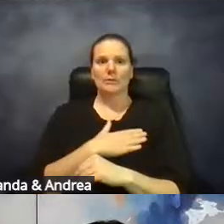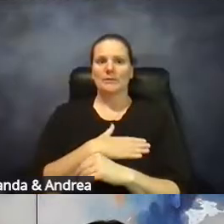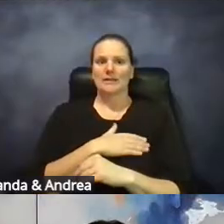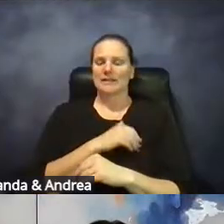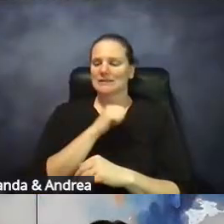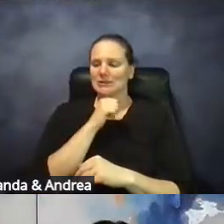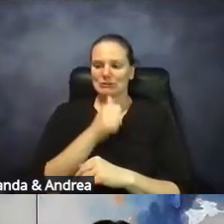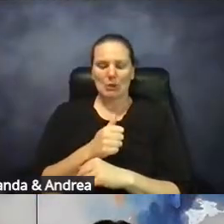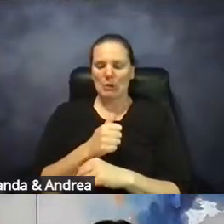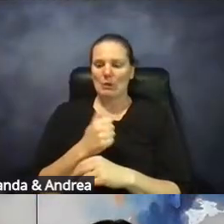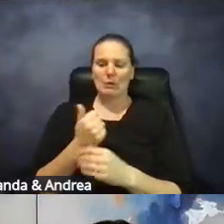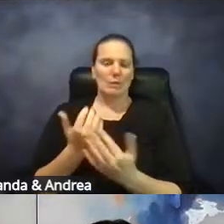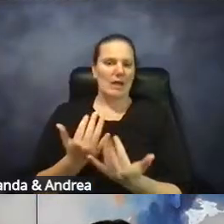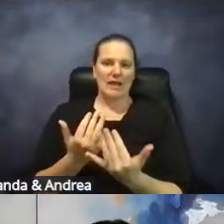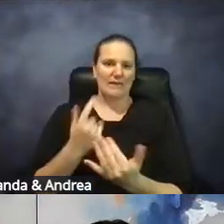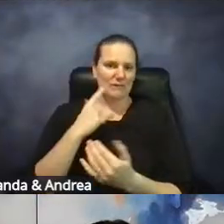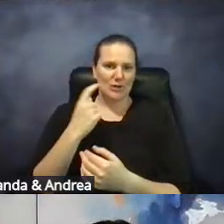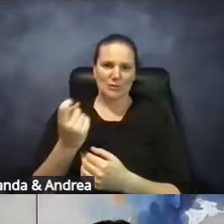from questions.